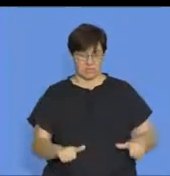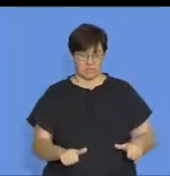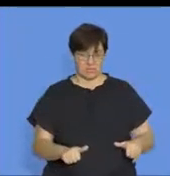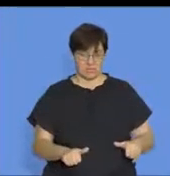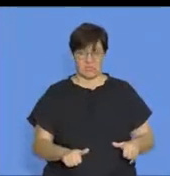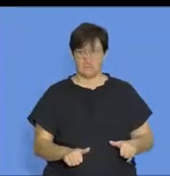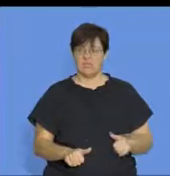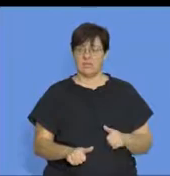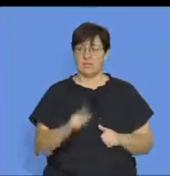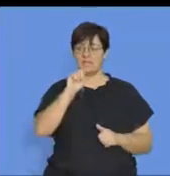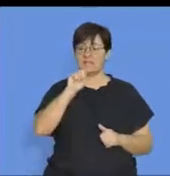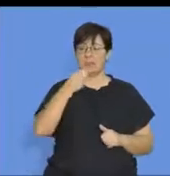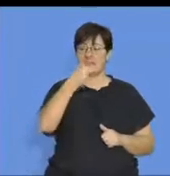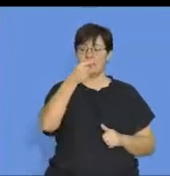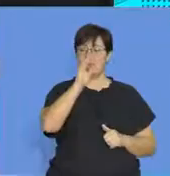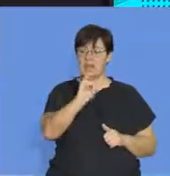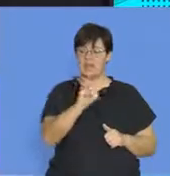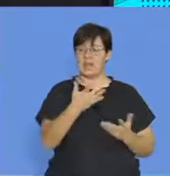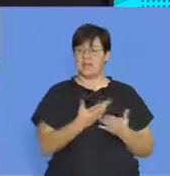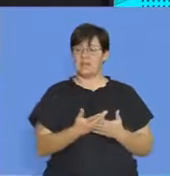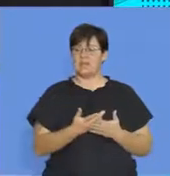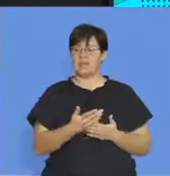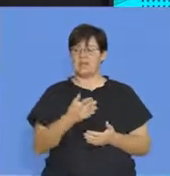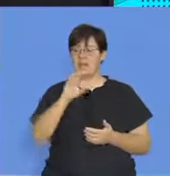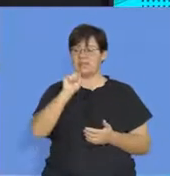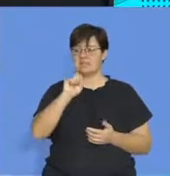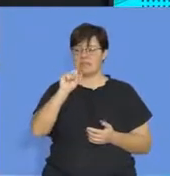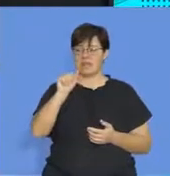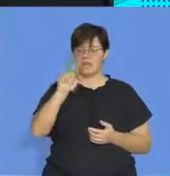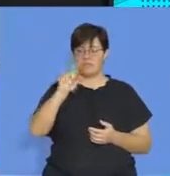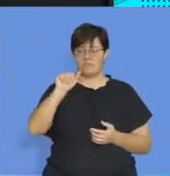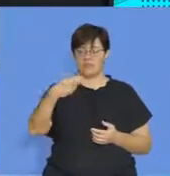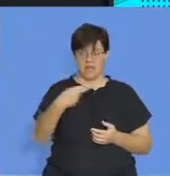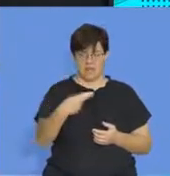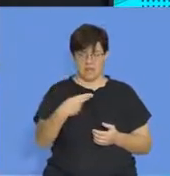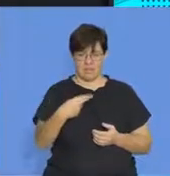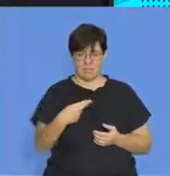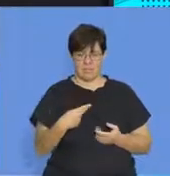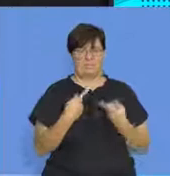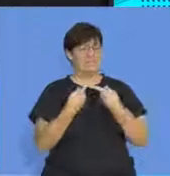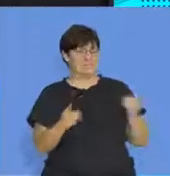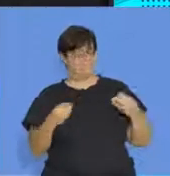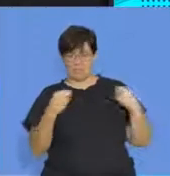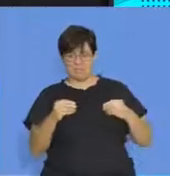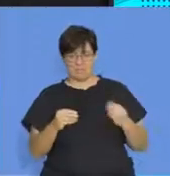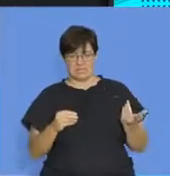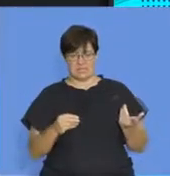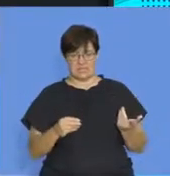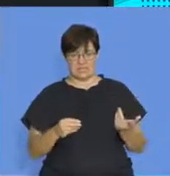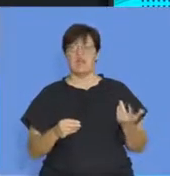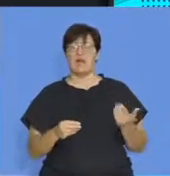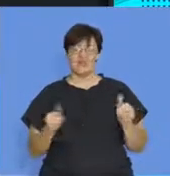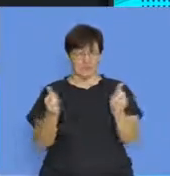and Sarah. I want you guys now to think this is a completely different business. So we've got two partners,